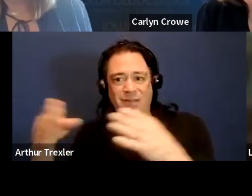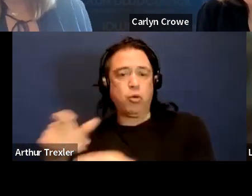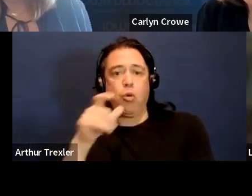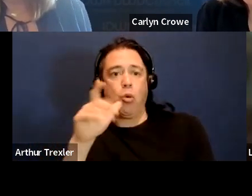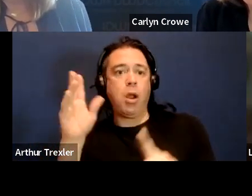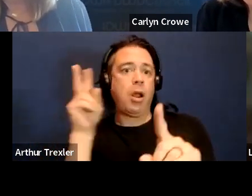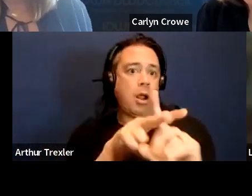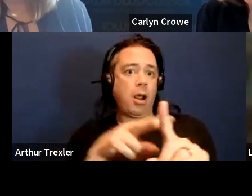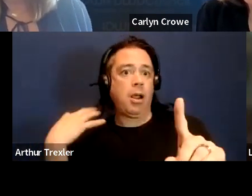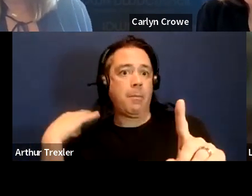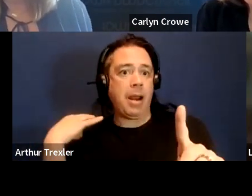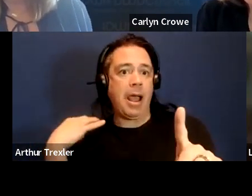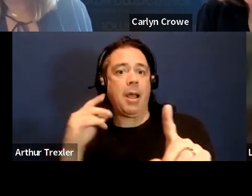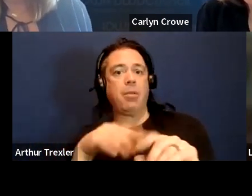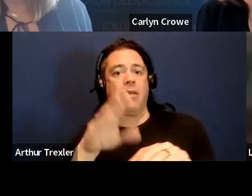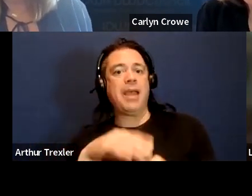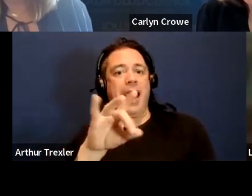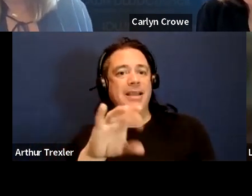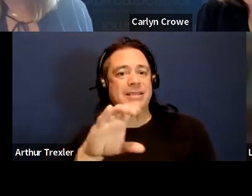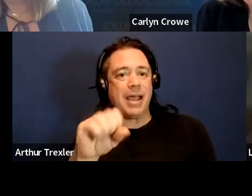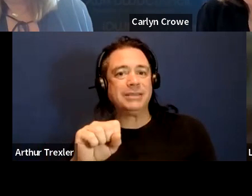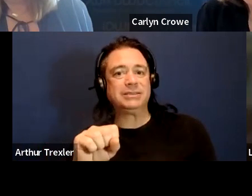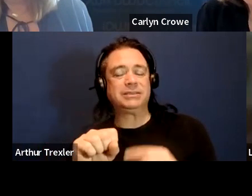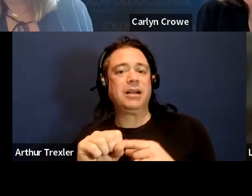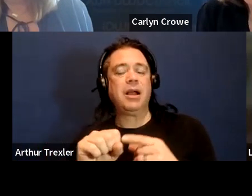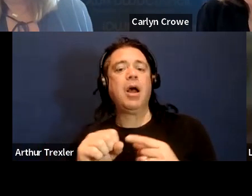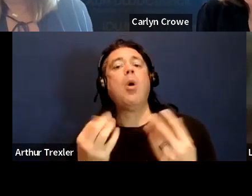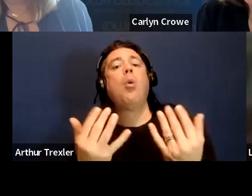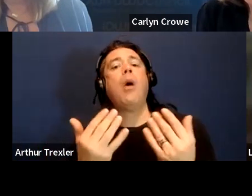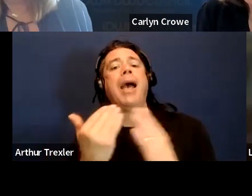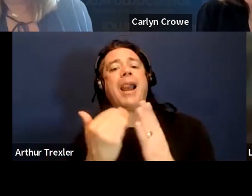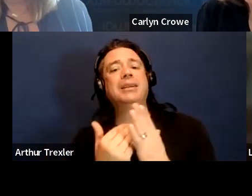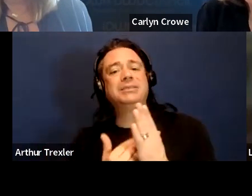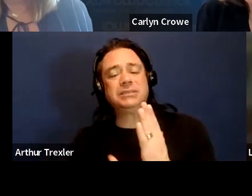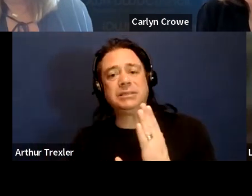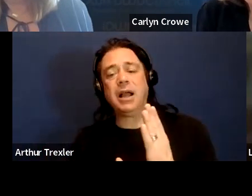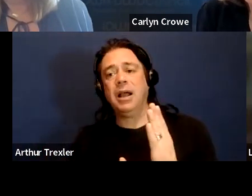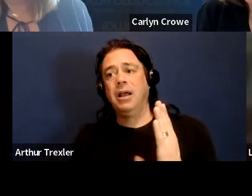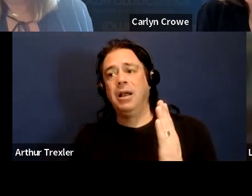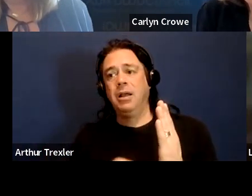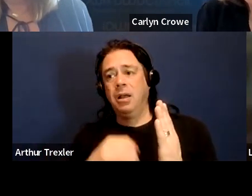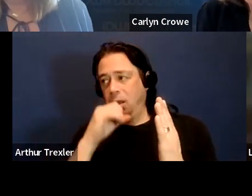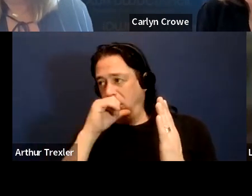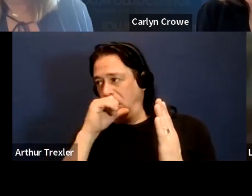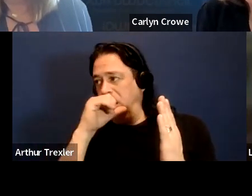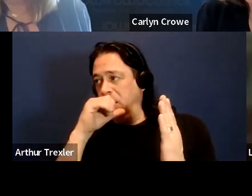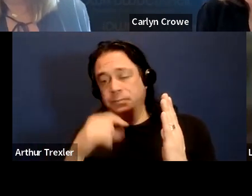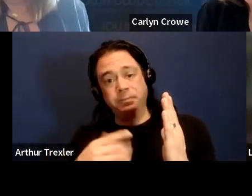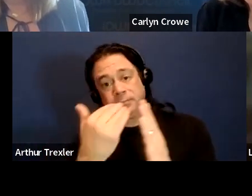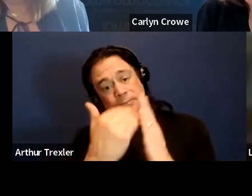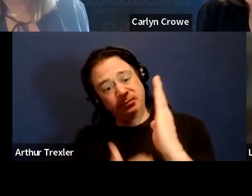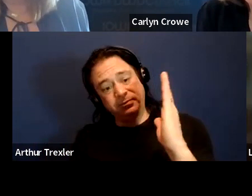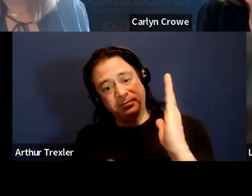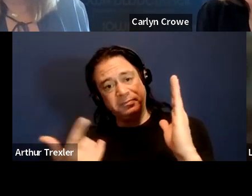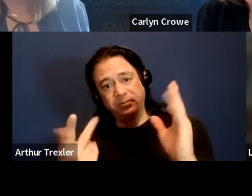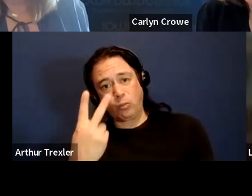to be put on the 8 CBS community-based services waiting list, and they're waiting, 2 to 3 years to get